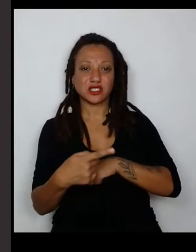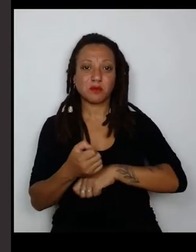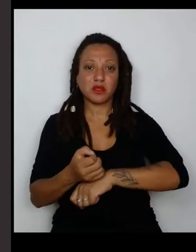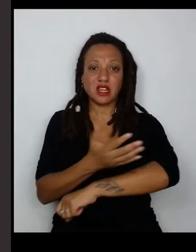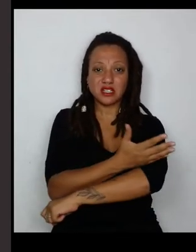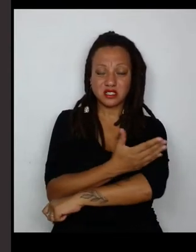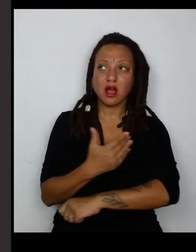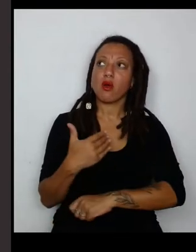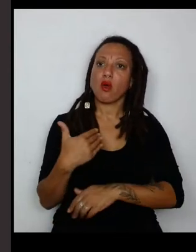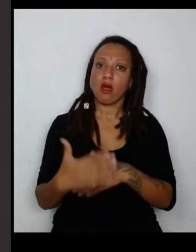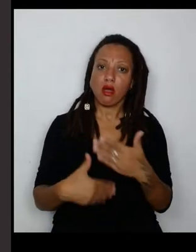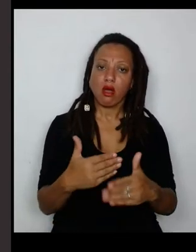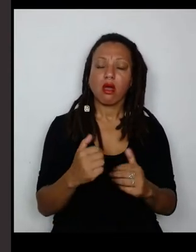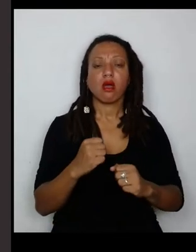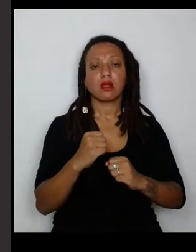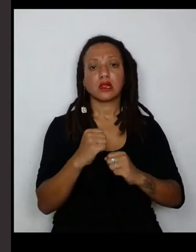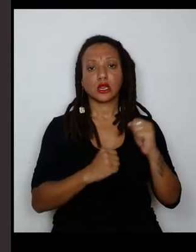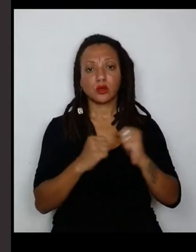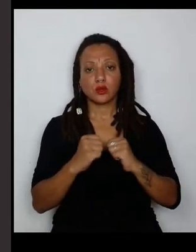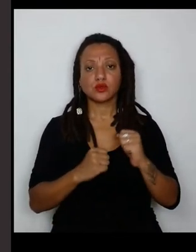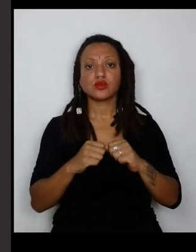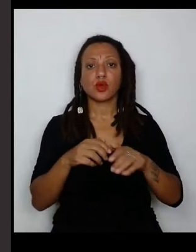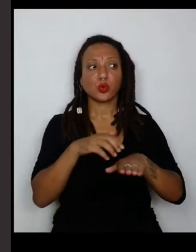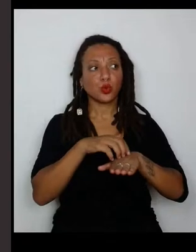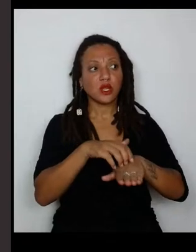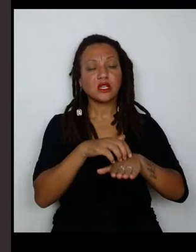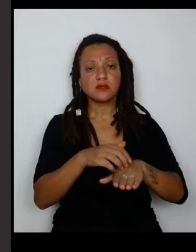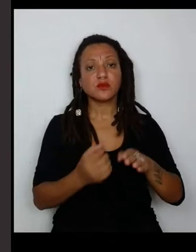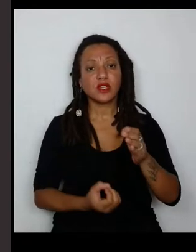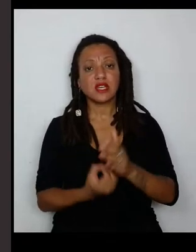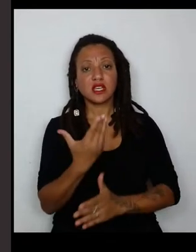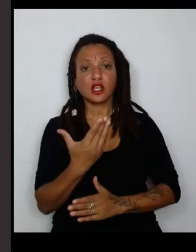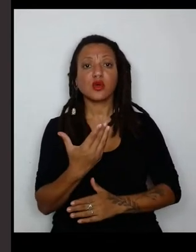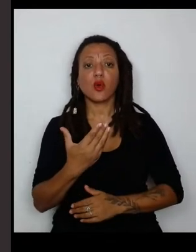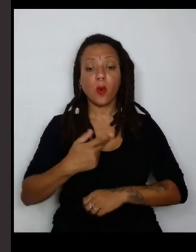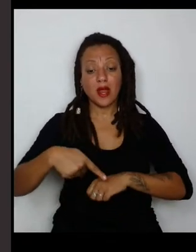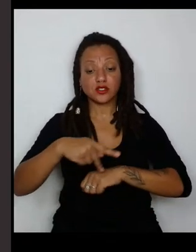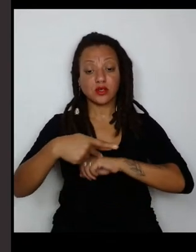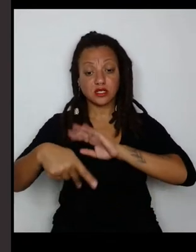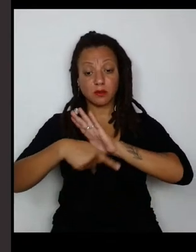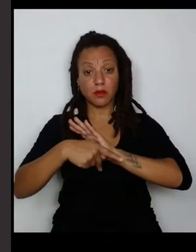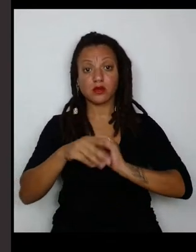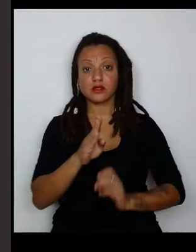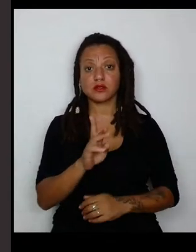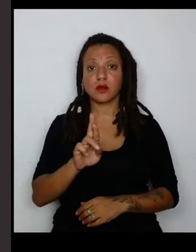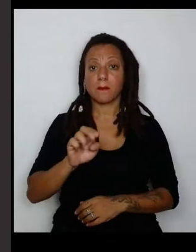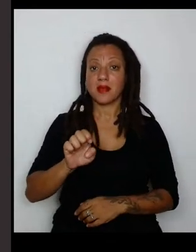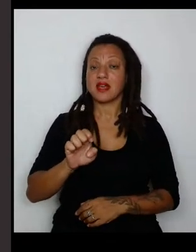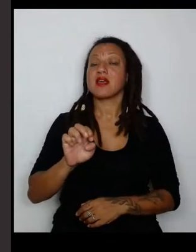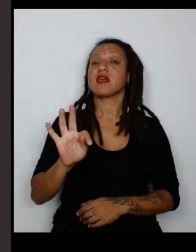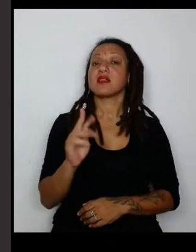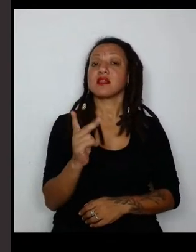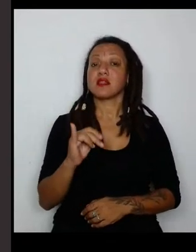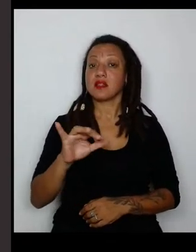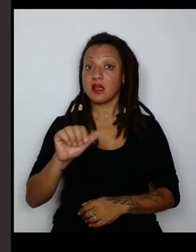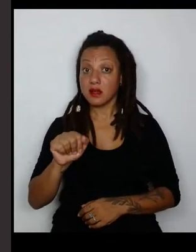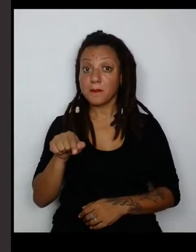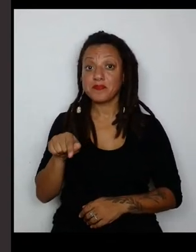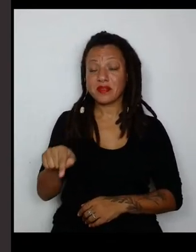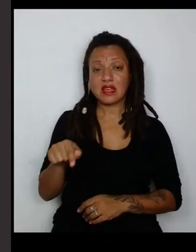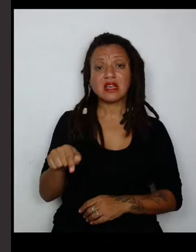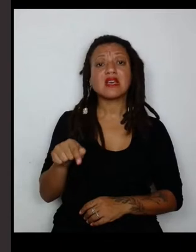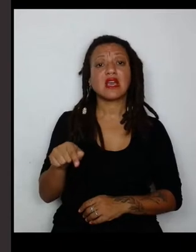for breton nationalism and that go again articulated this dialectic by means of the contrast between his popular subjects and his